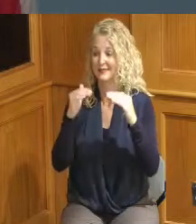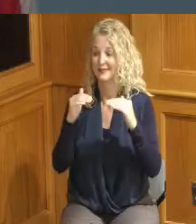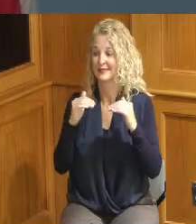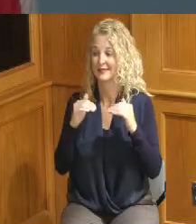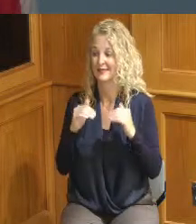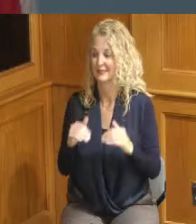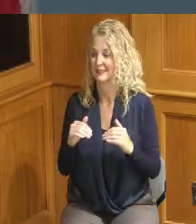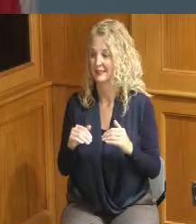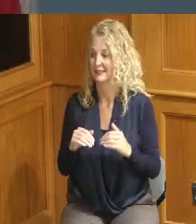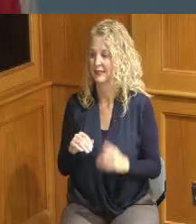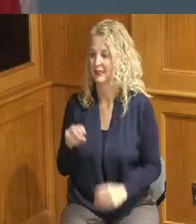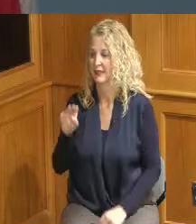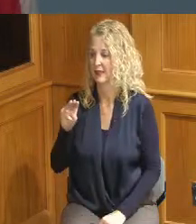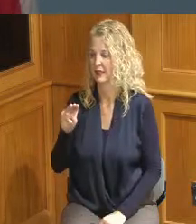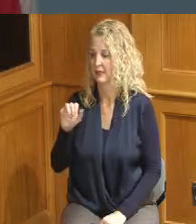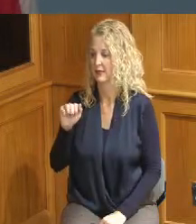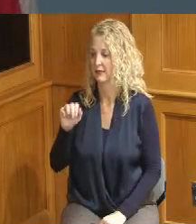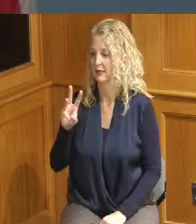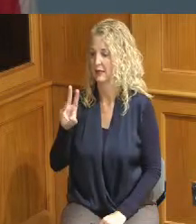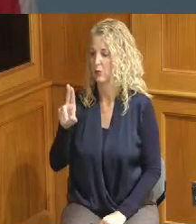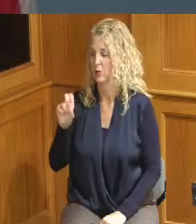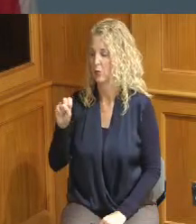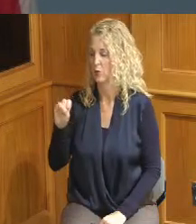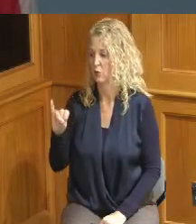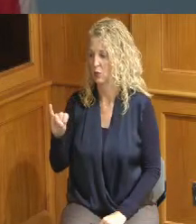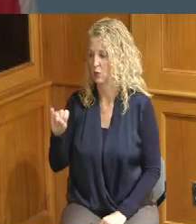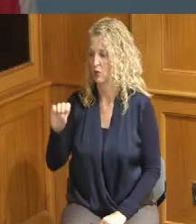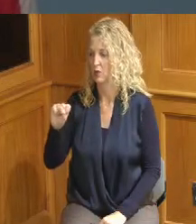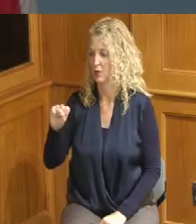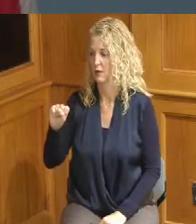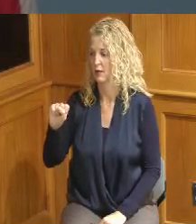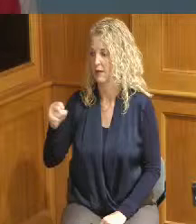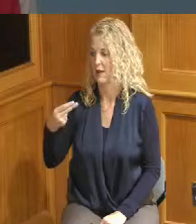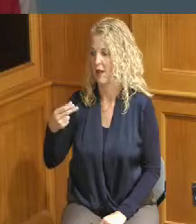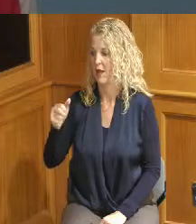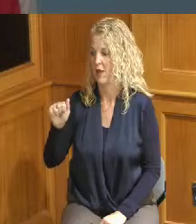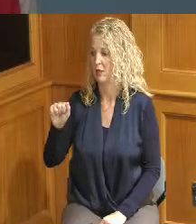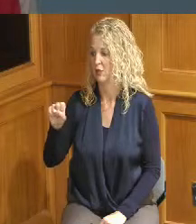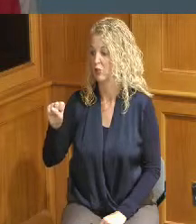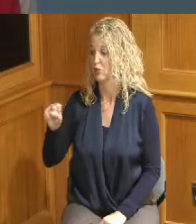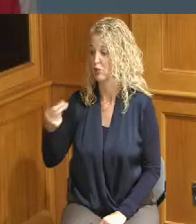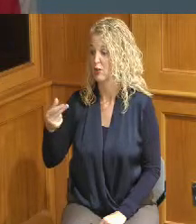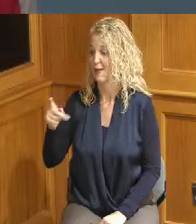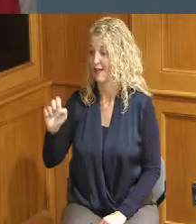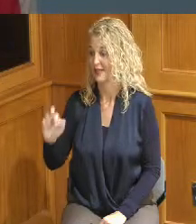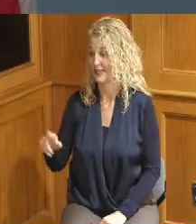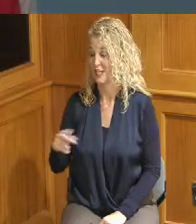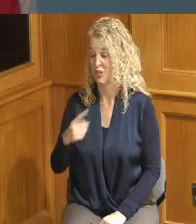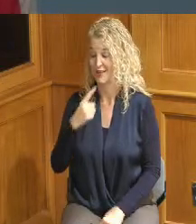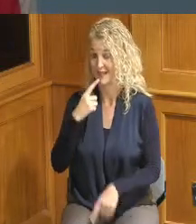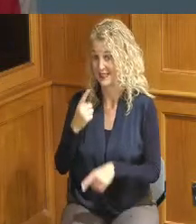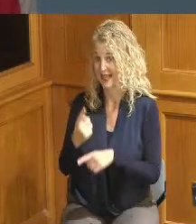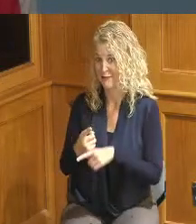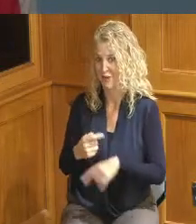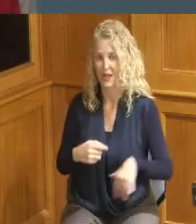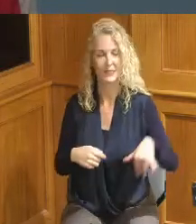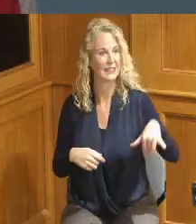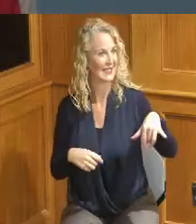champion for equity is Mawusi Ashakir. Did I do that? Okay. Yes. Oh,